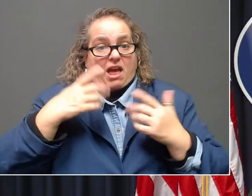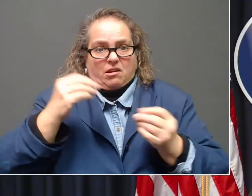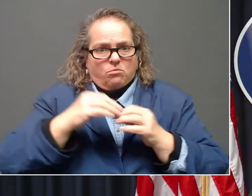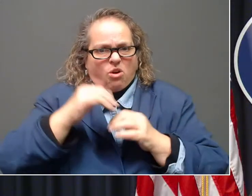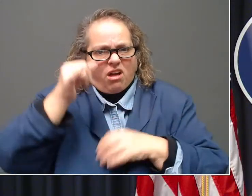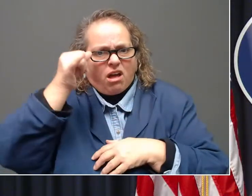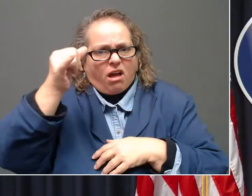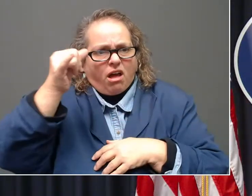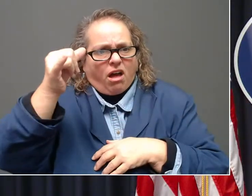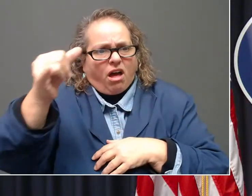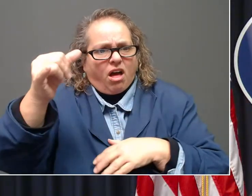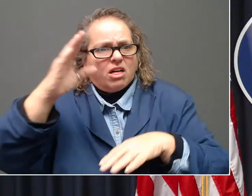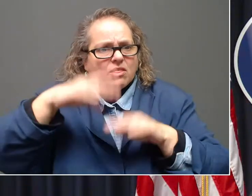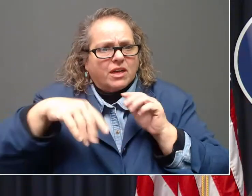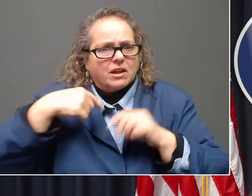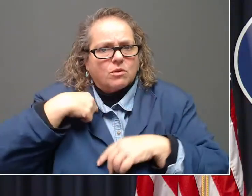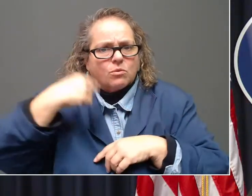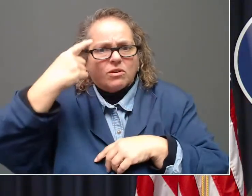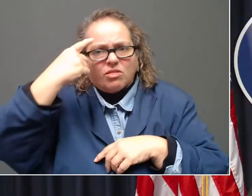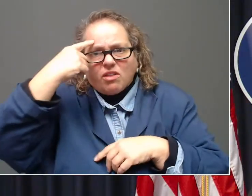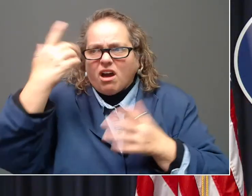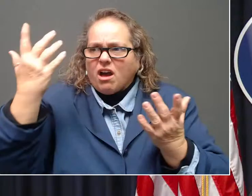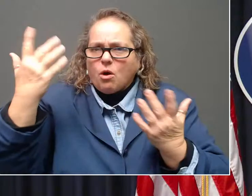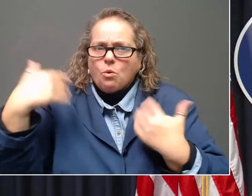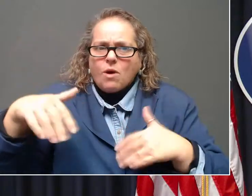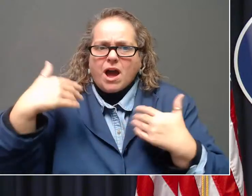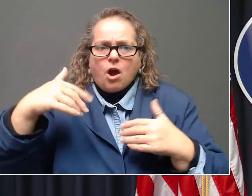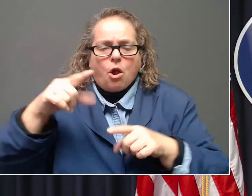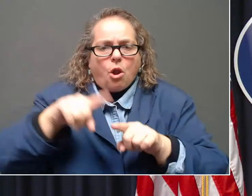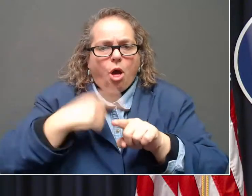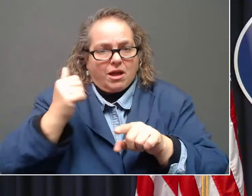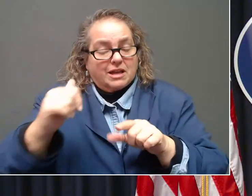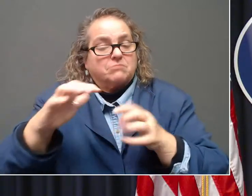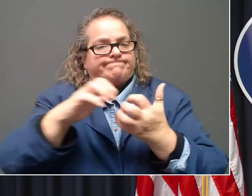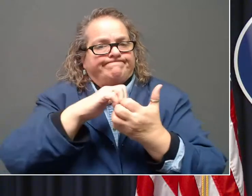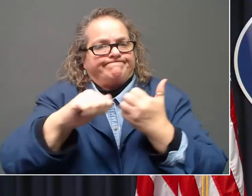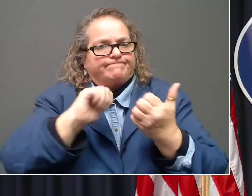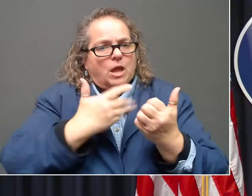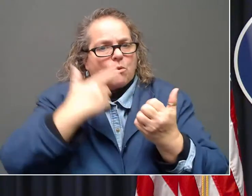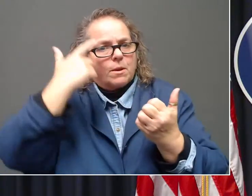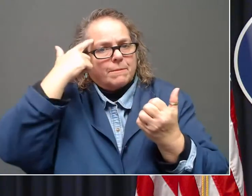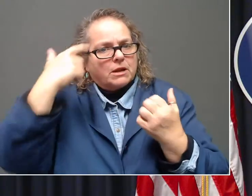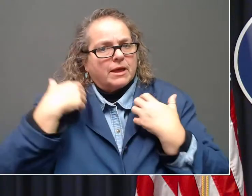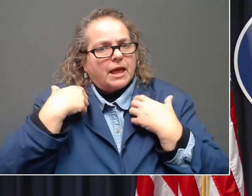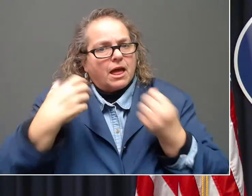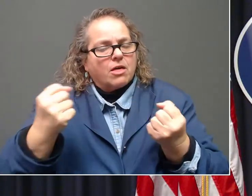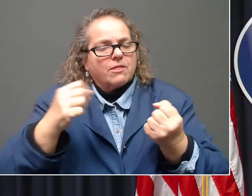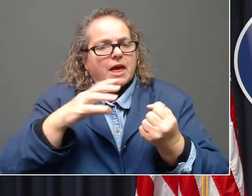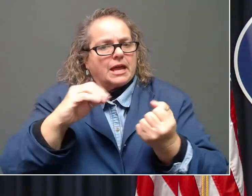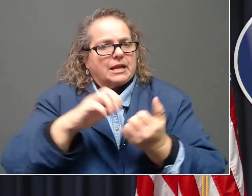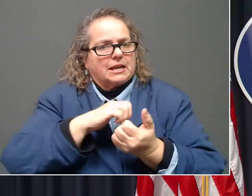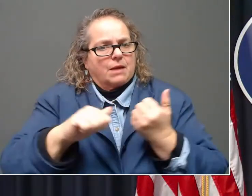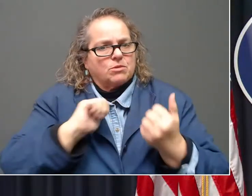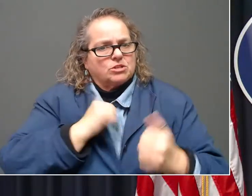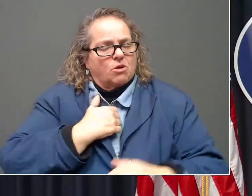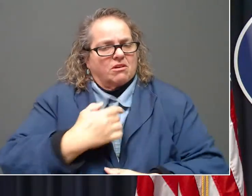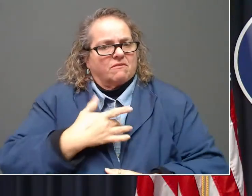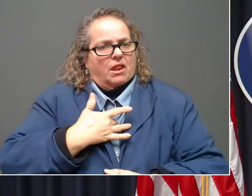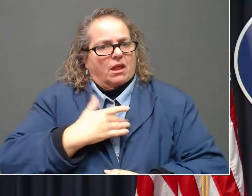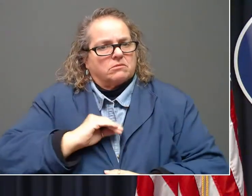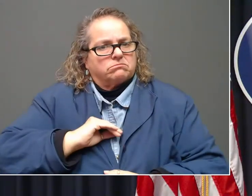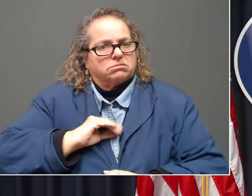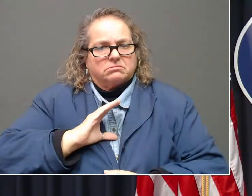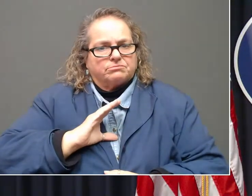would can hurt and damage our mental health. But one way that we ensure that we fight back